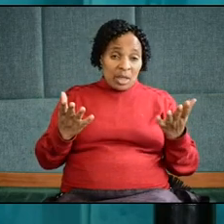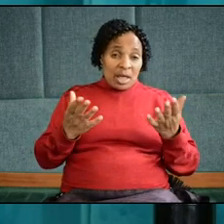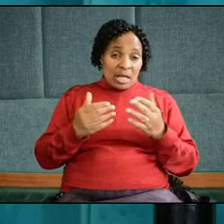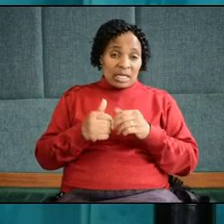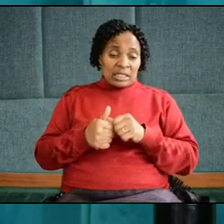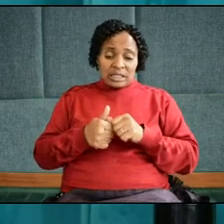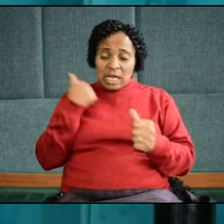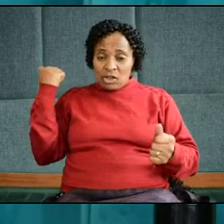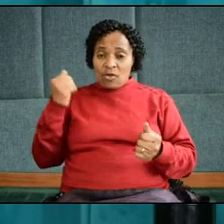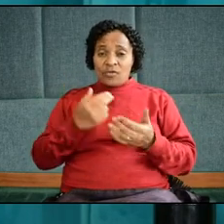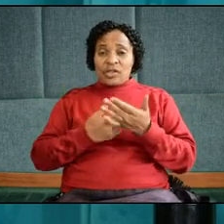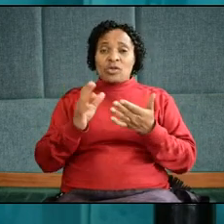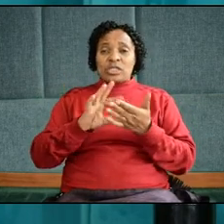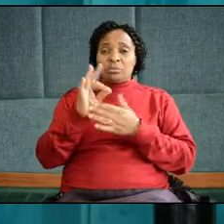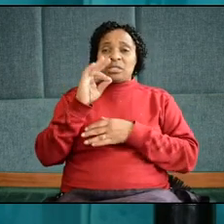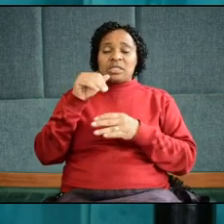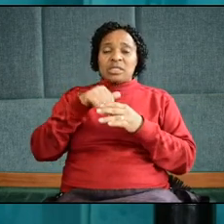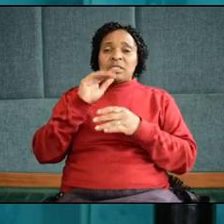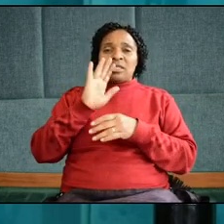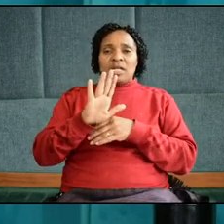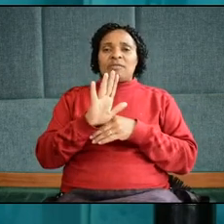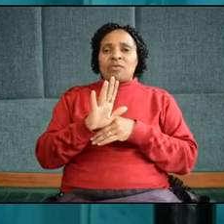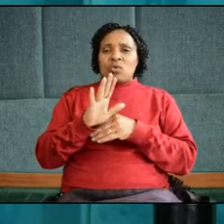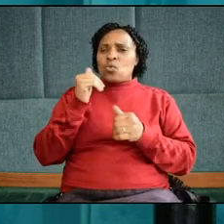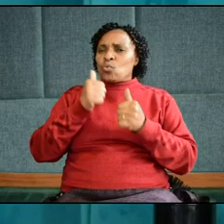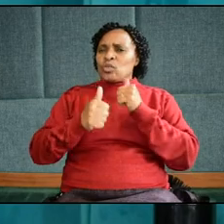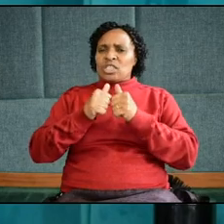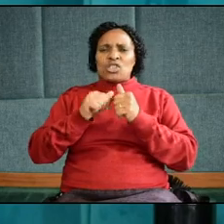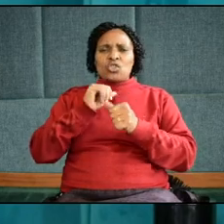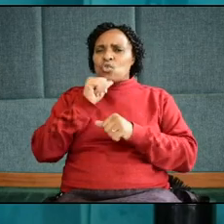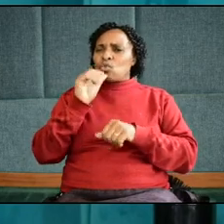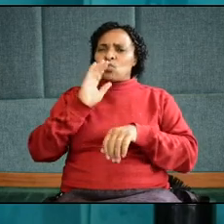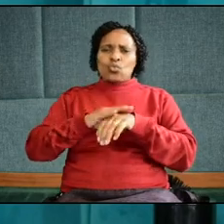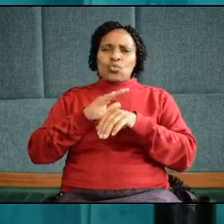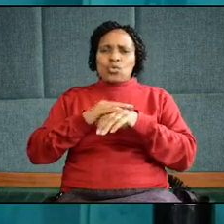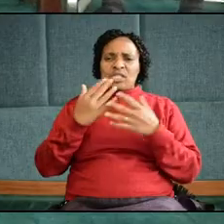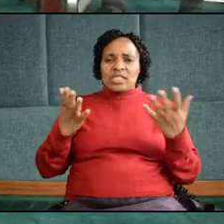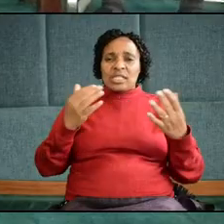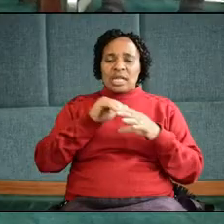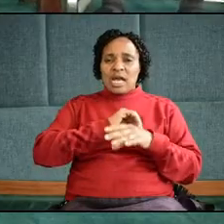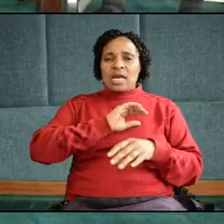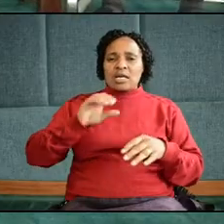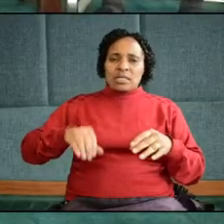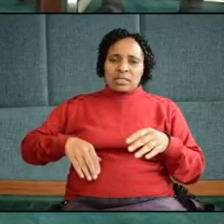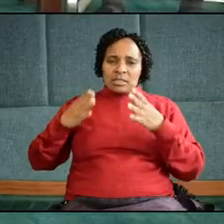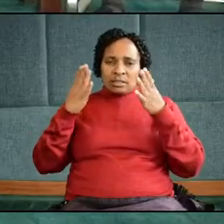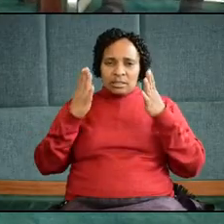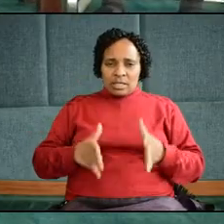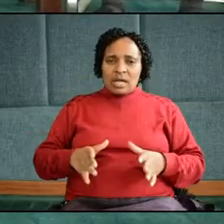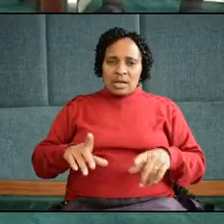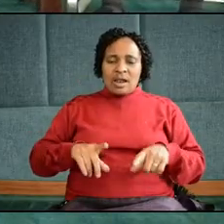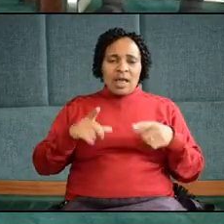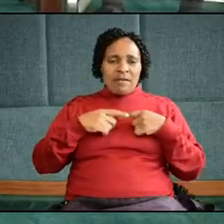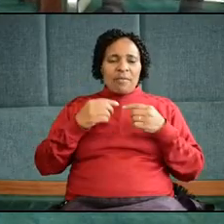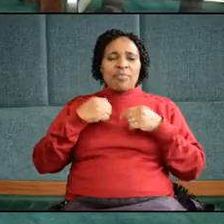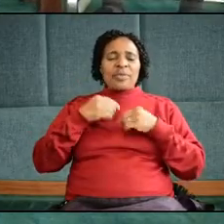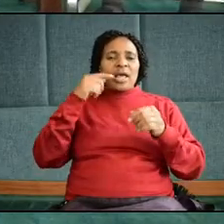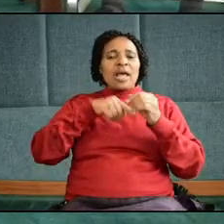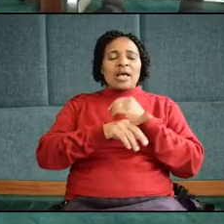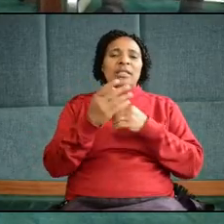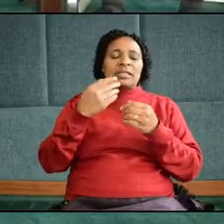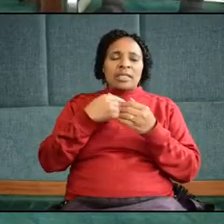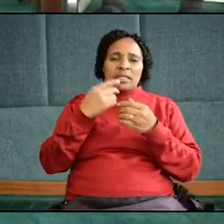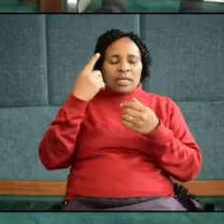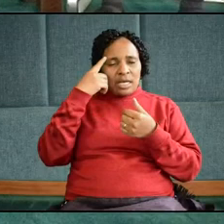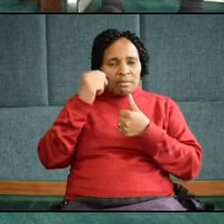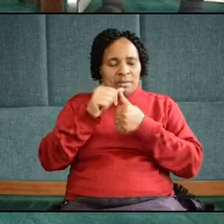Holy Spirit in itself. True. Which is not a good thing in a Christian's life at all. And I'd like to chip in, and something I